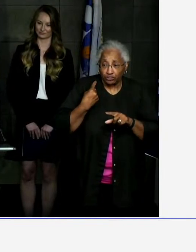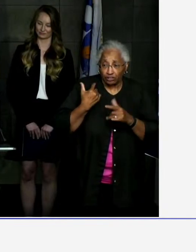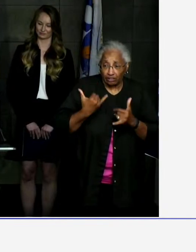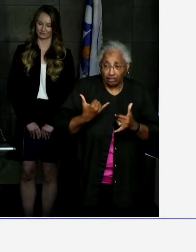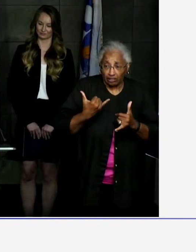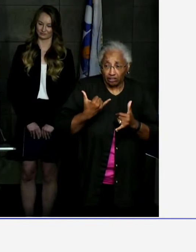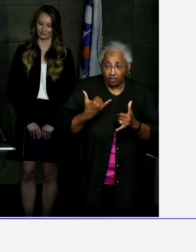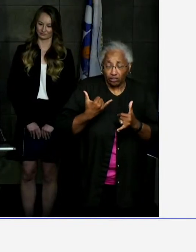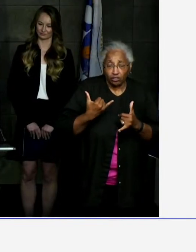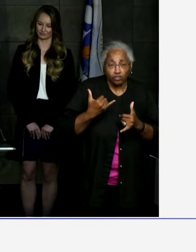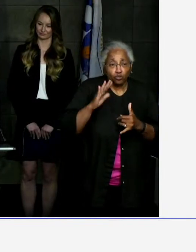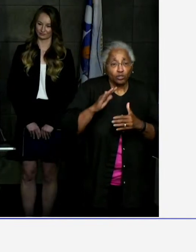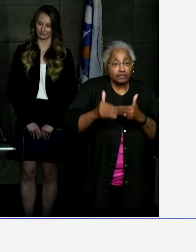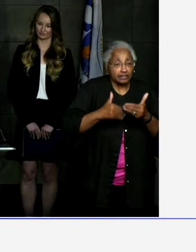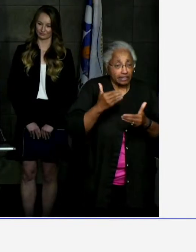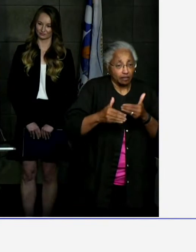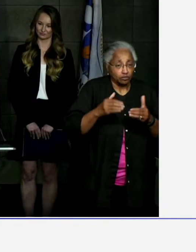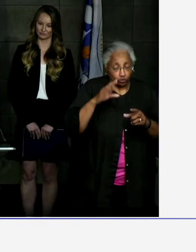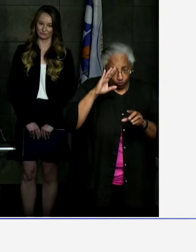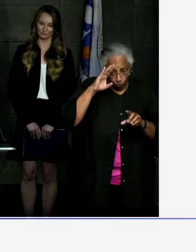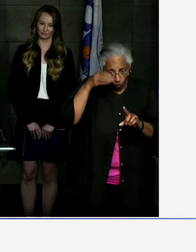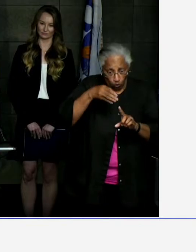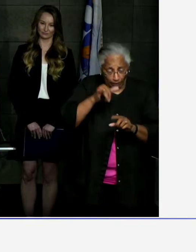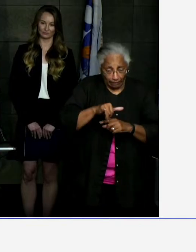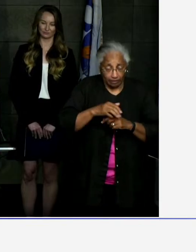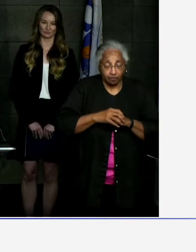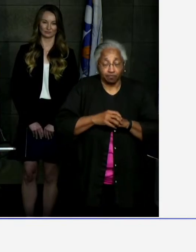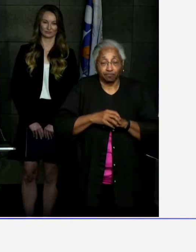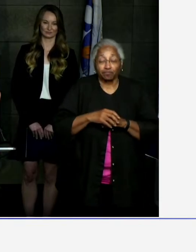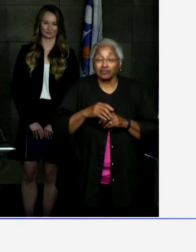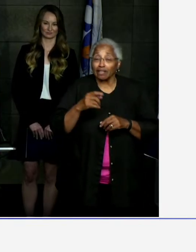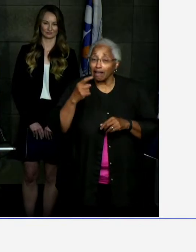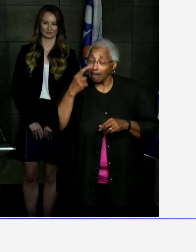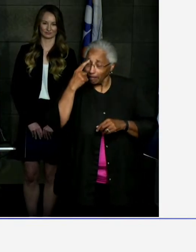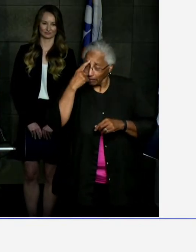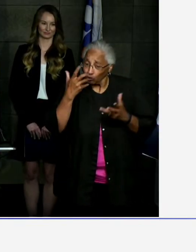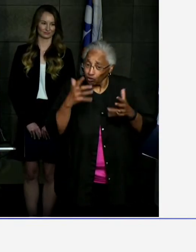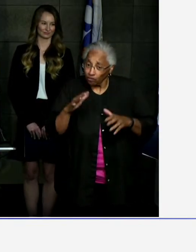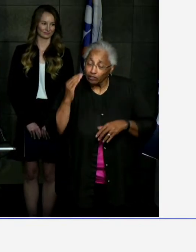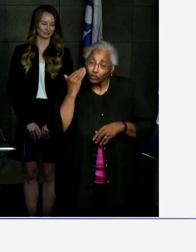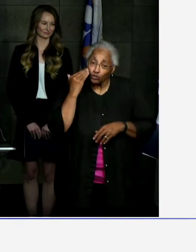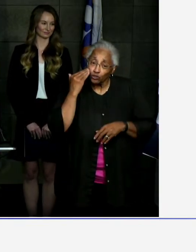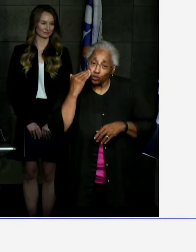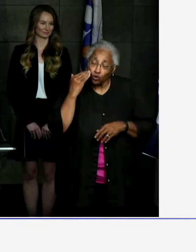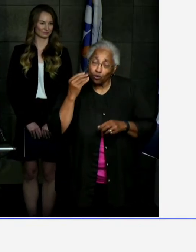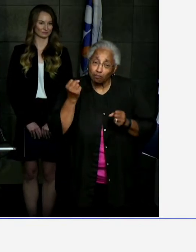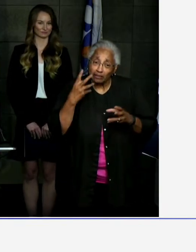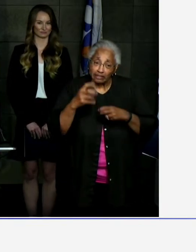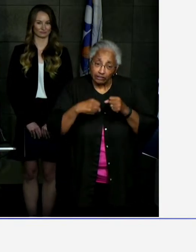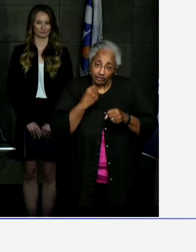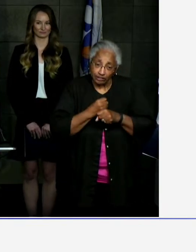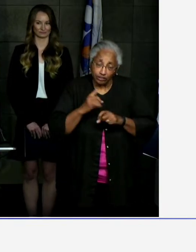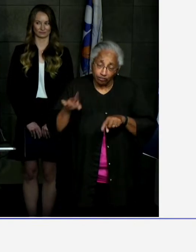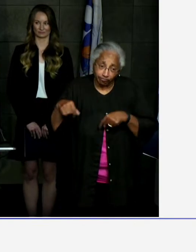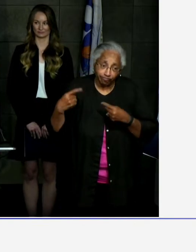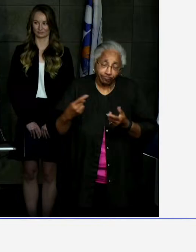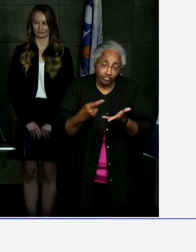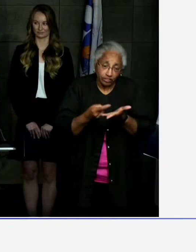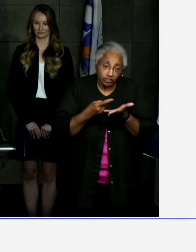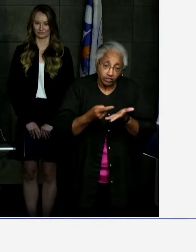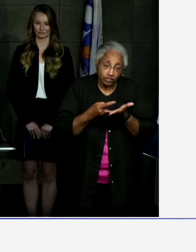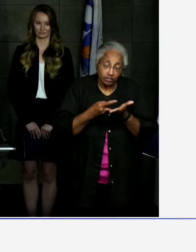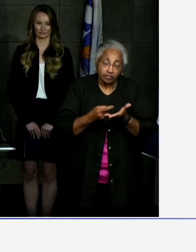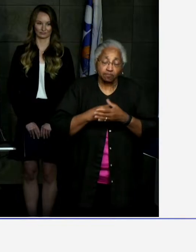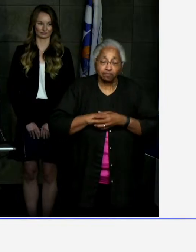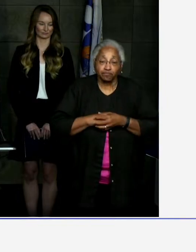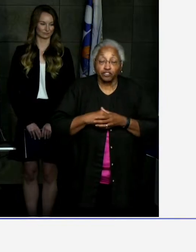addressing that issue. Yeah, I think, as you know, talking over the years and, contemplating some of the social science